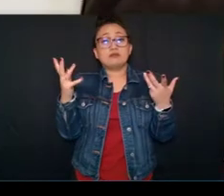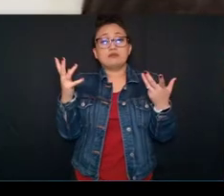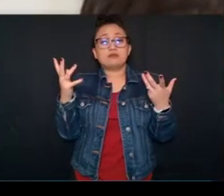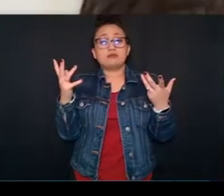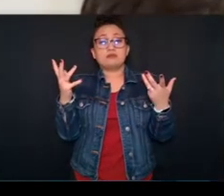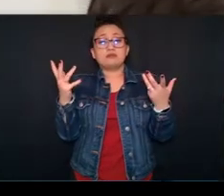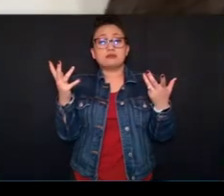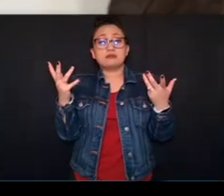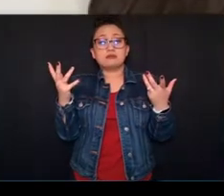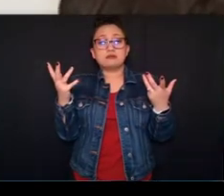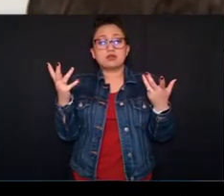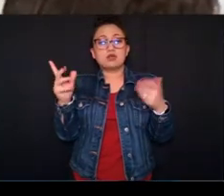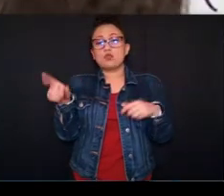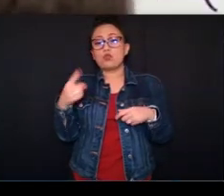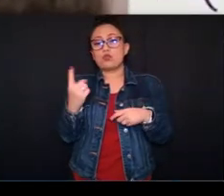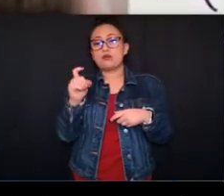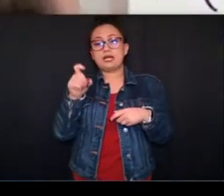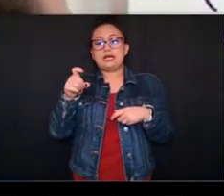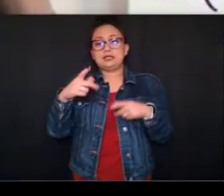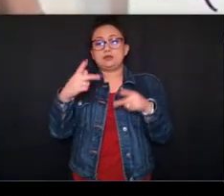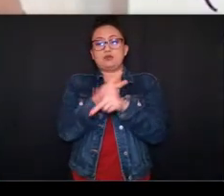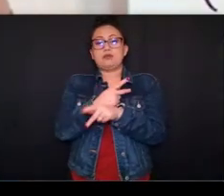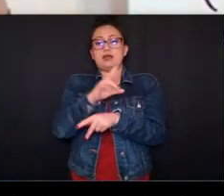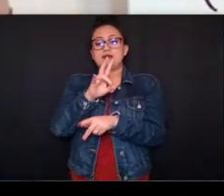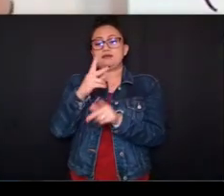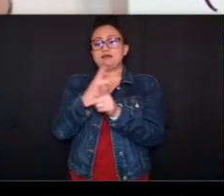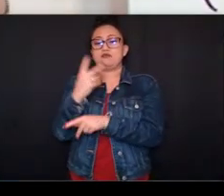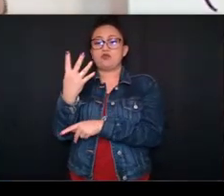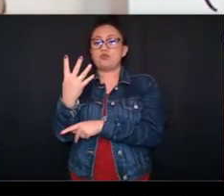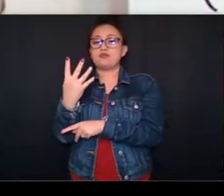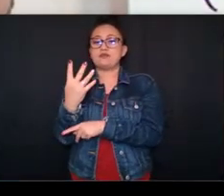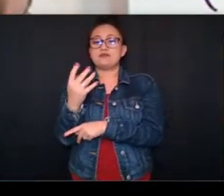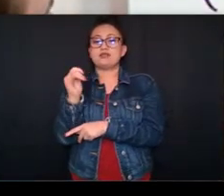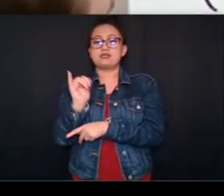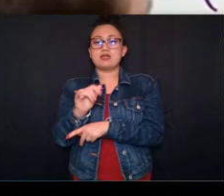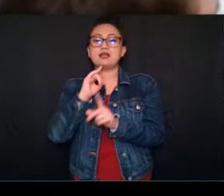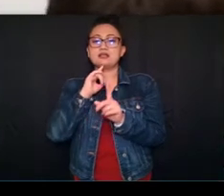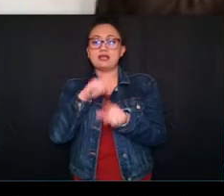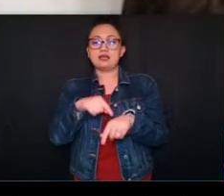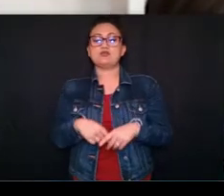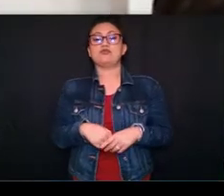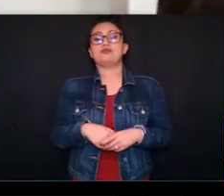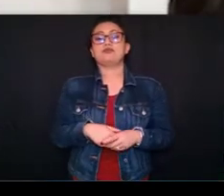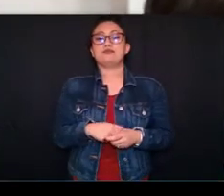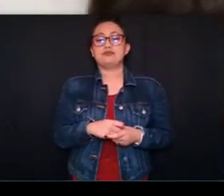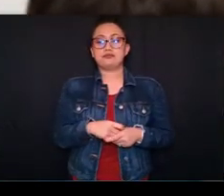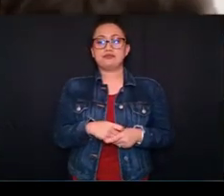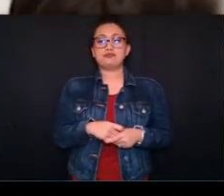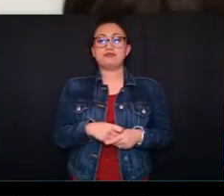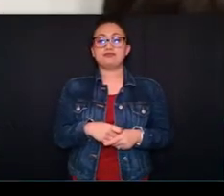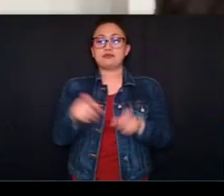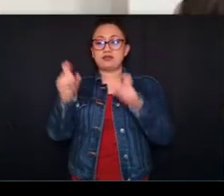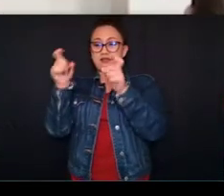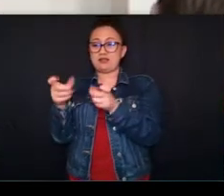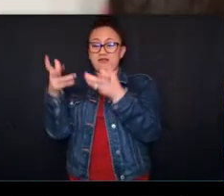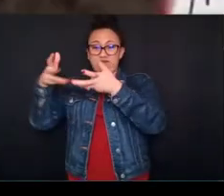7 times 4 at the end of the day because that is what's going to give you the final answer there. There's nothing else left to do after you've handled the parentheses in this